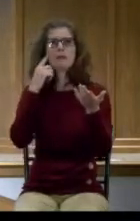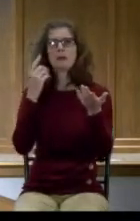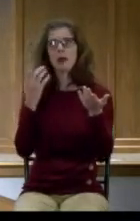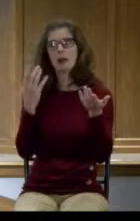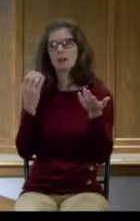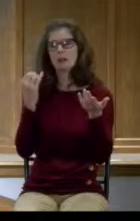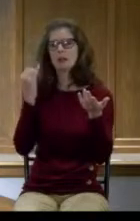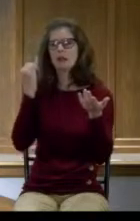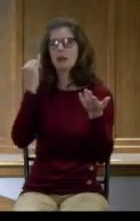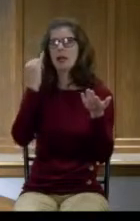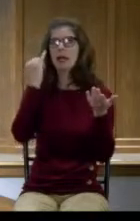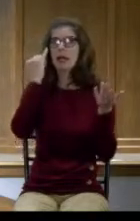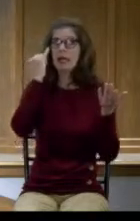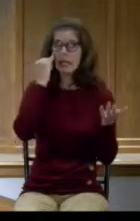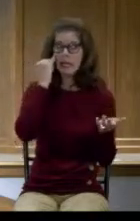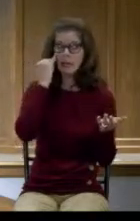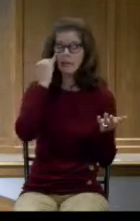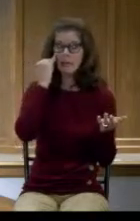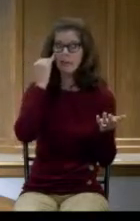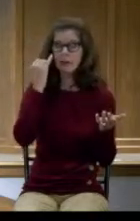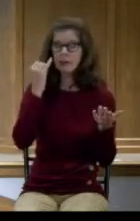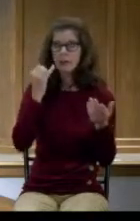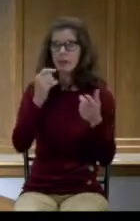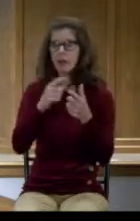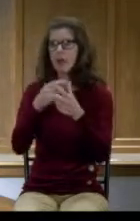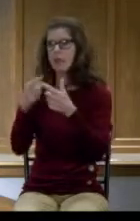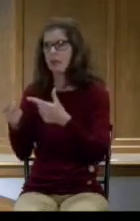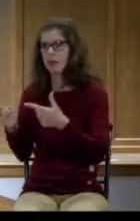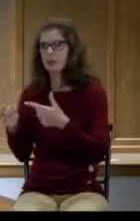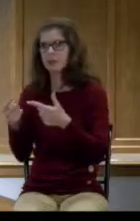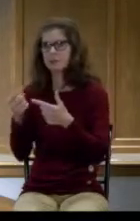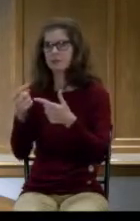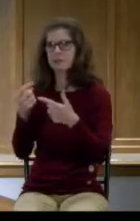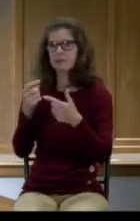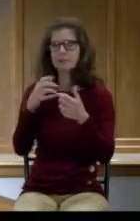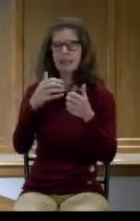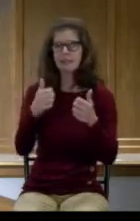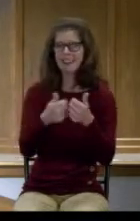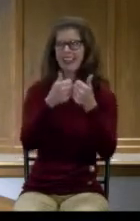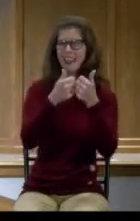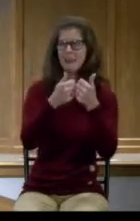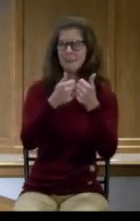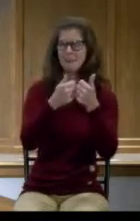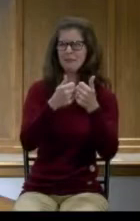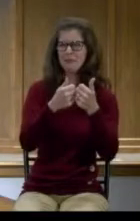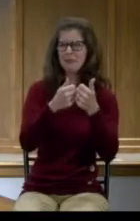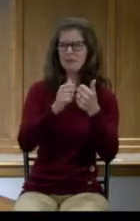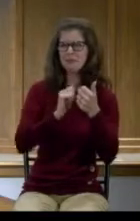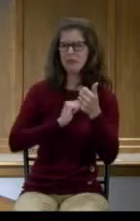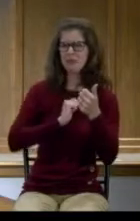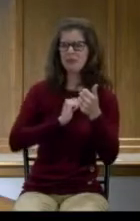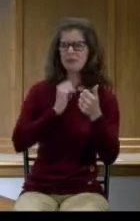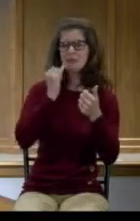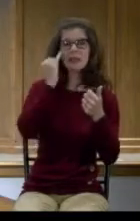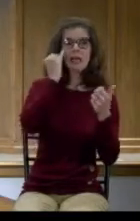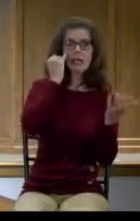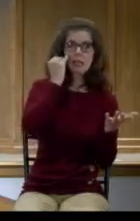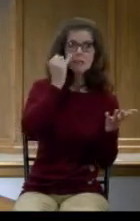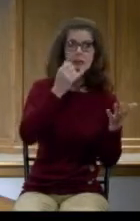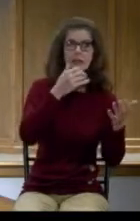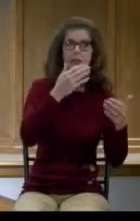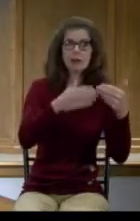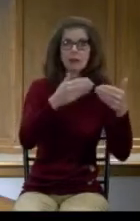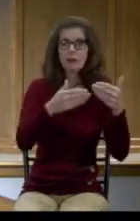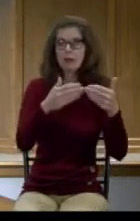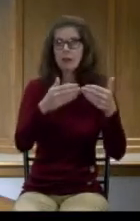if, dot, dot, dot, dot, dot, then. You played the if-then game. So if I had a more flexible job, I could take off more time. If I made